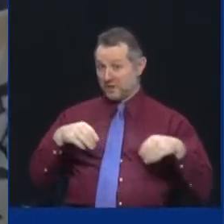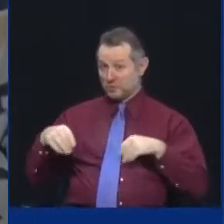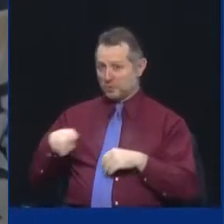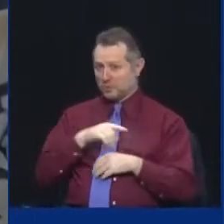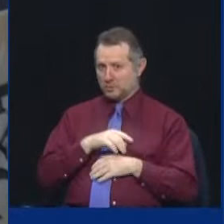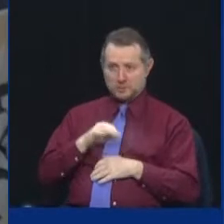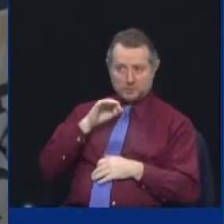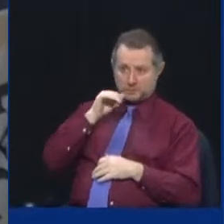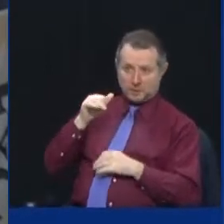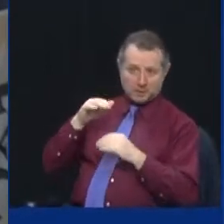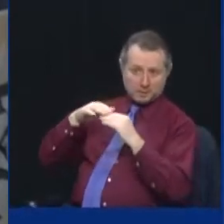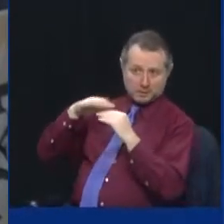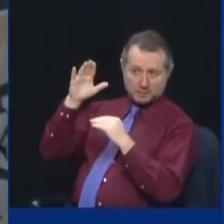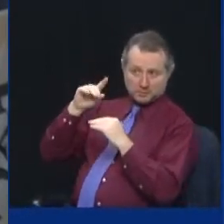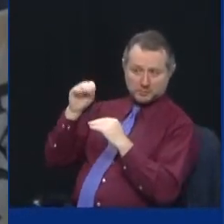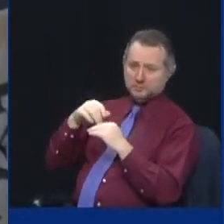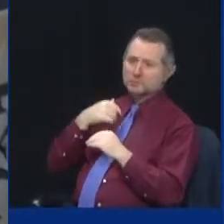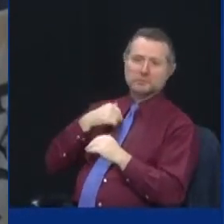not coming.